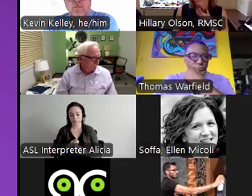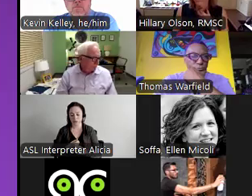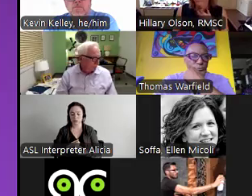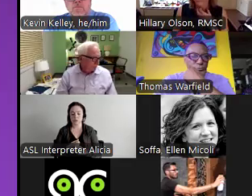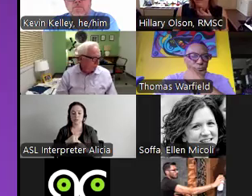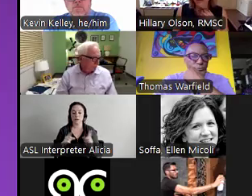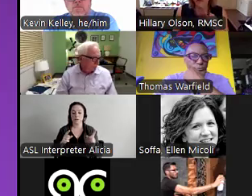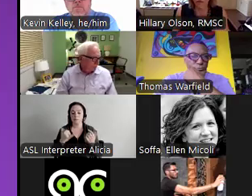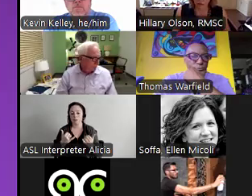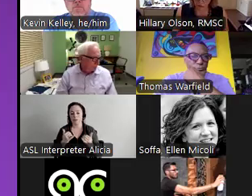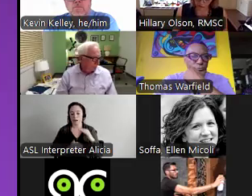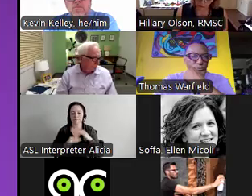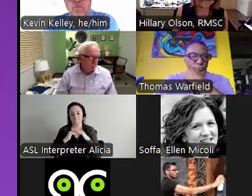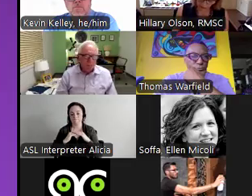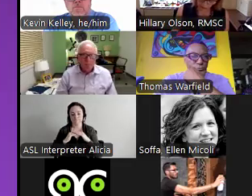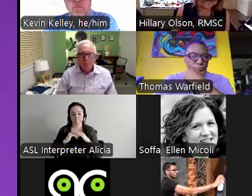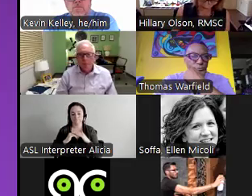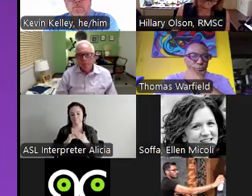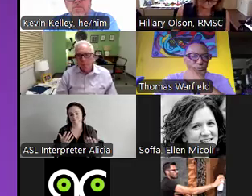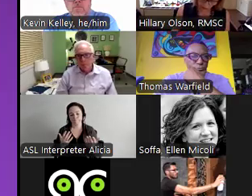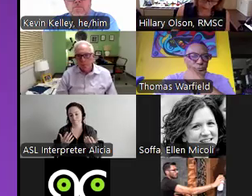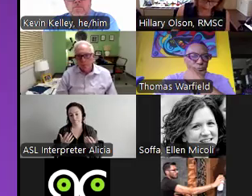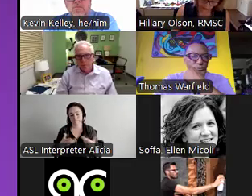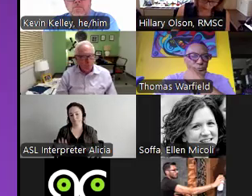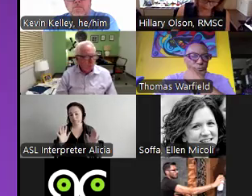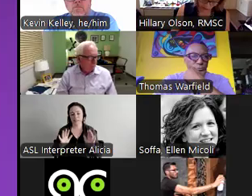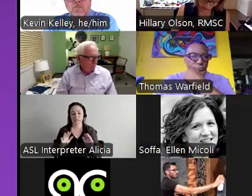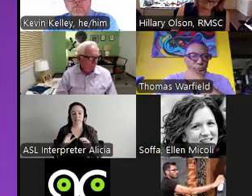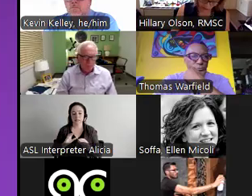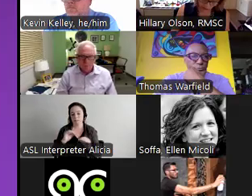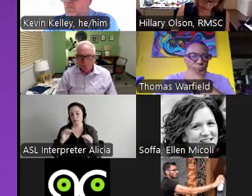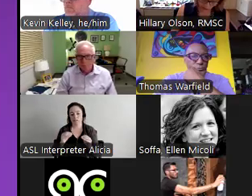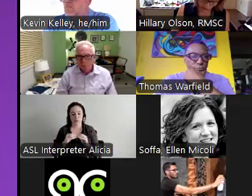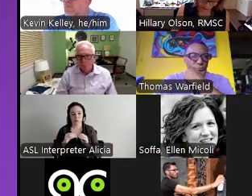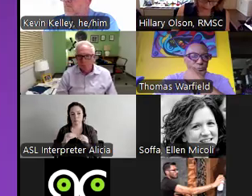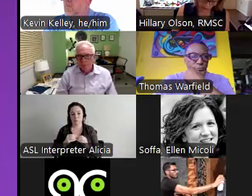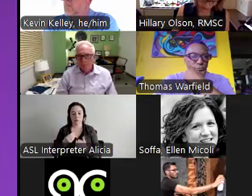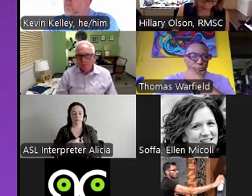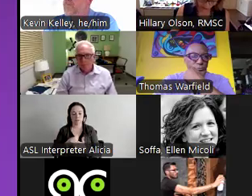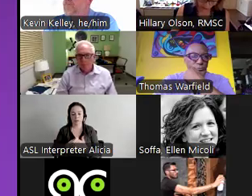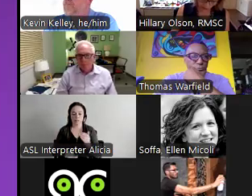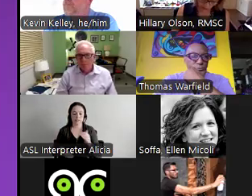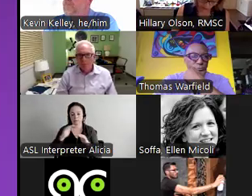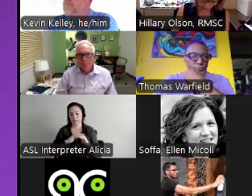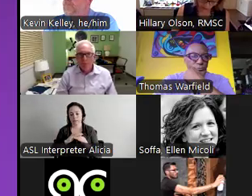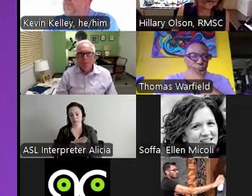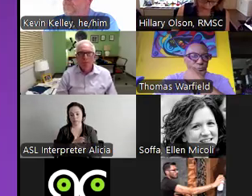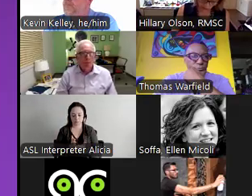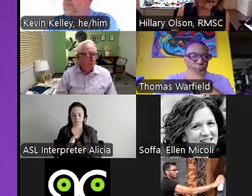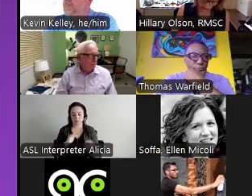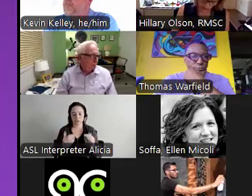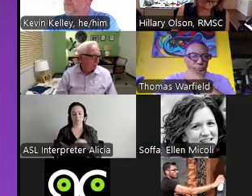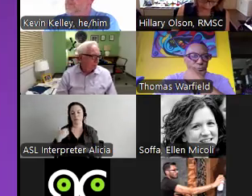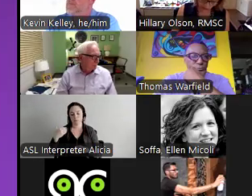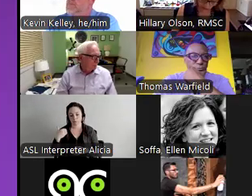of have reached that ARPA cliff, and now we don't have that funding to kind of inflate our capital budget as much as